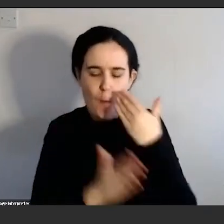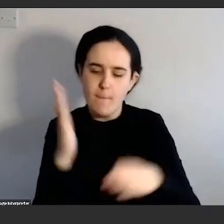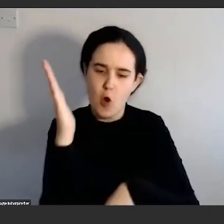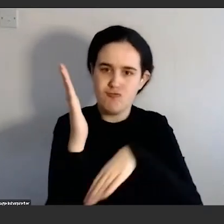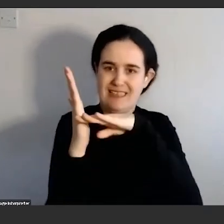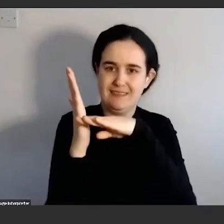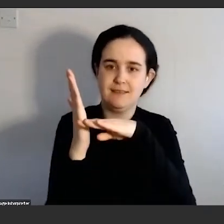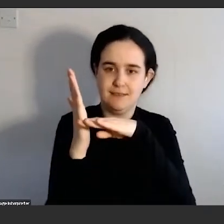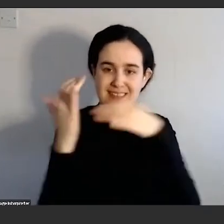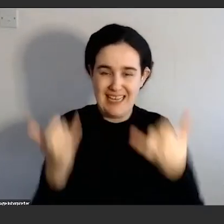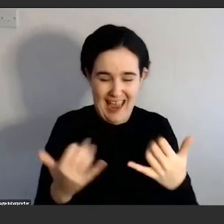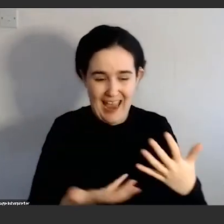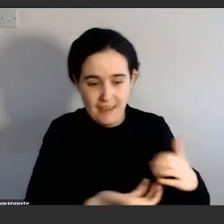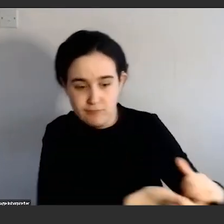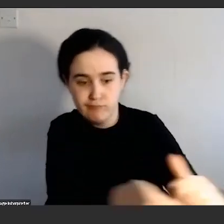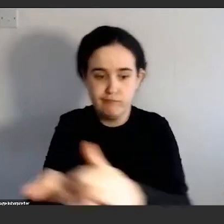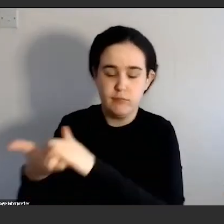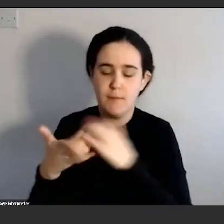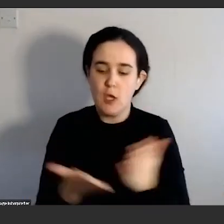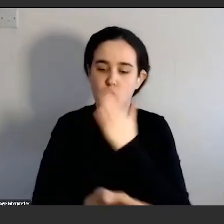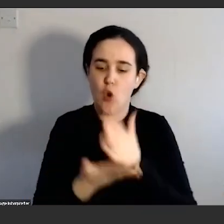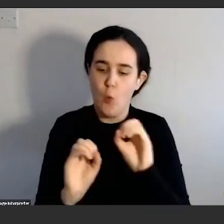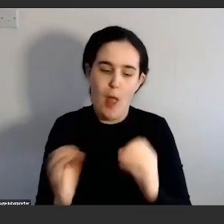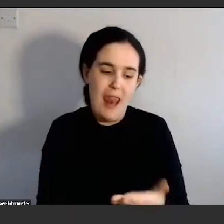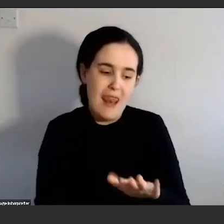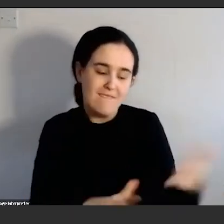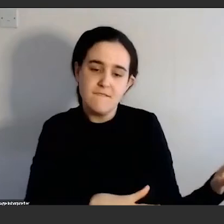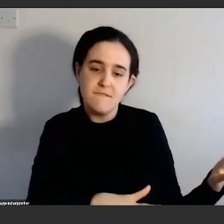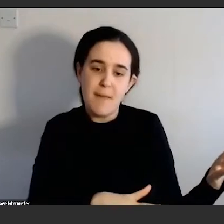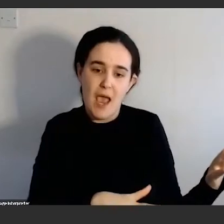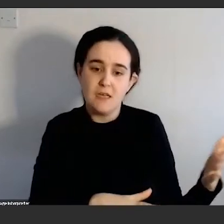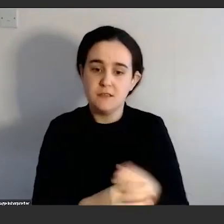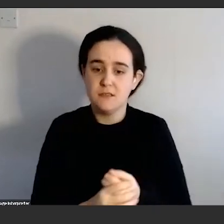to good health and well-being. Thank you.